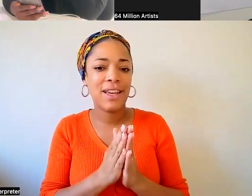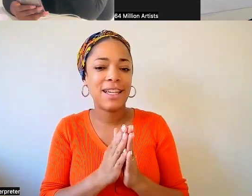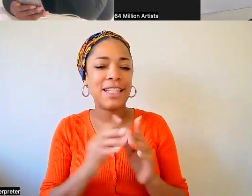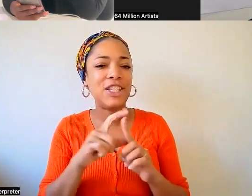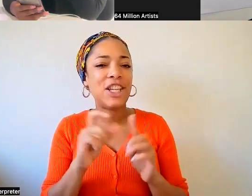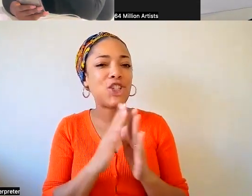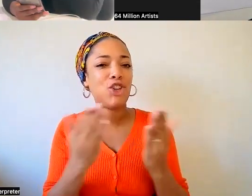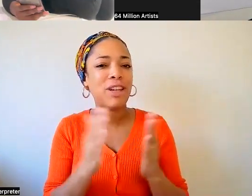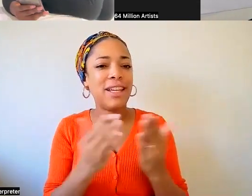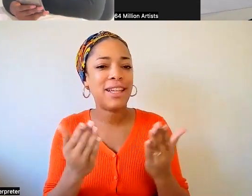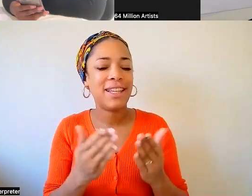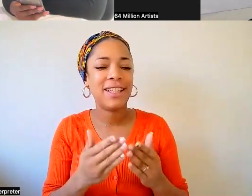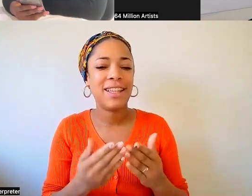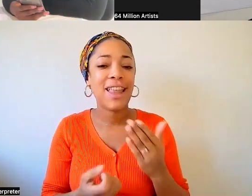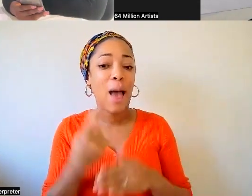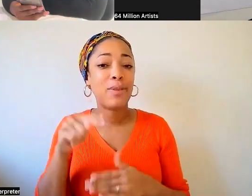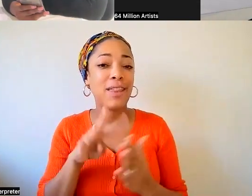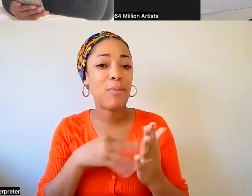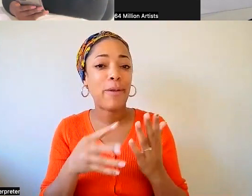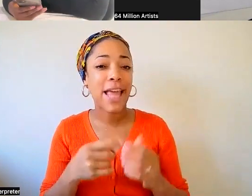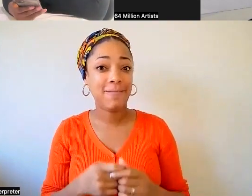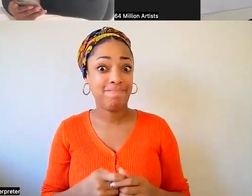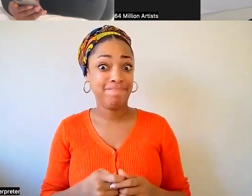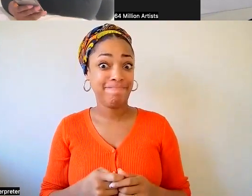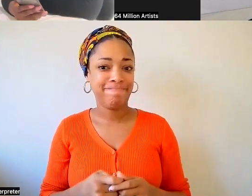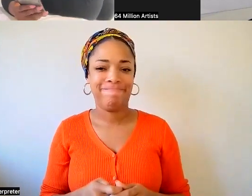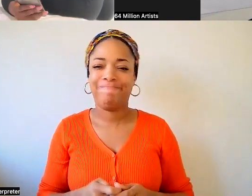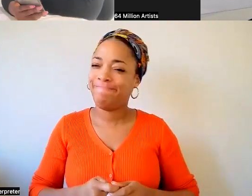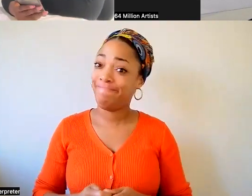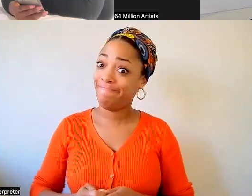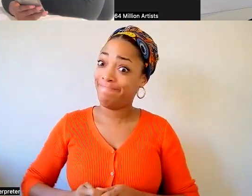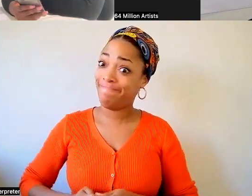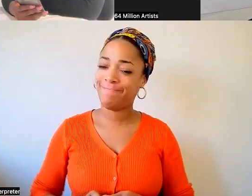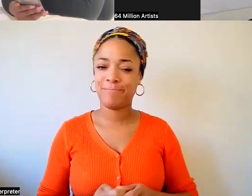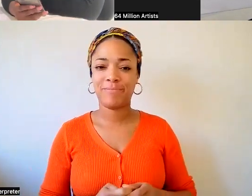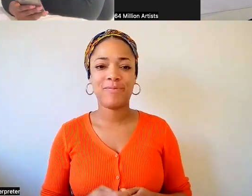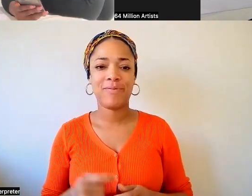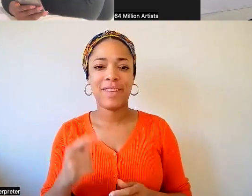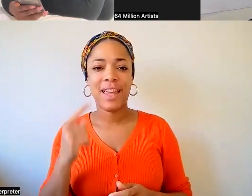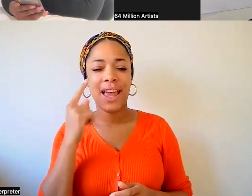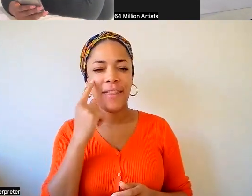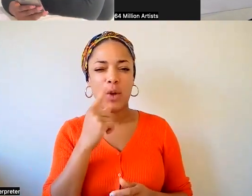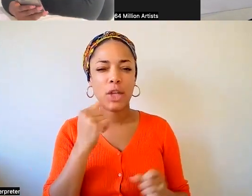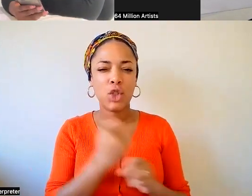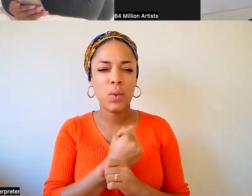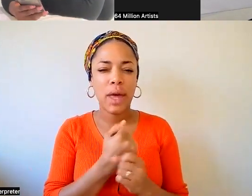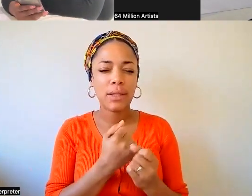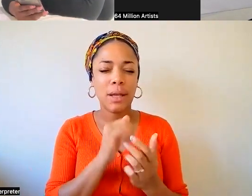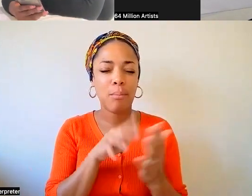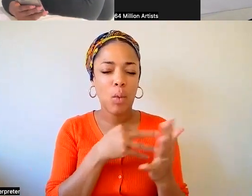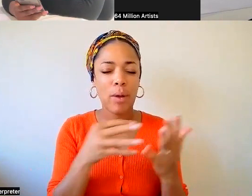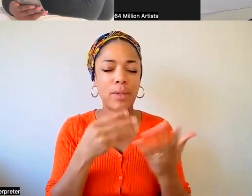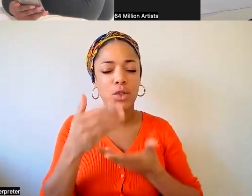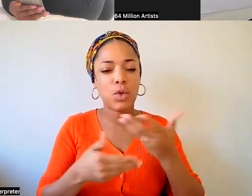But it does happen in that poem. Yes, it is. I think I squeezed, you can do this in poems and stories. You can